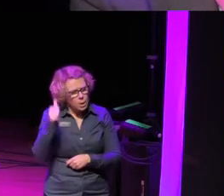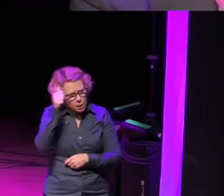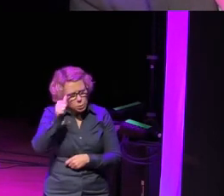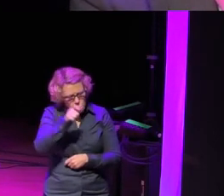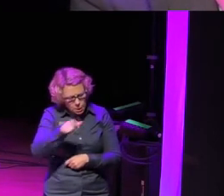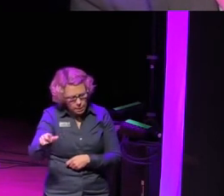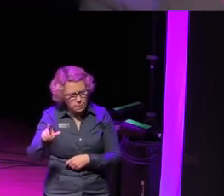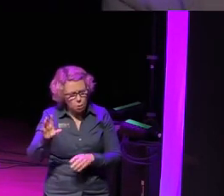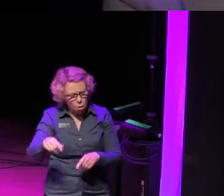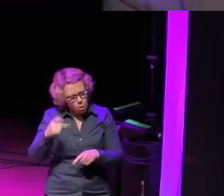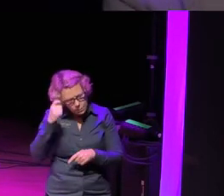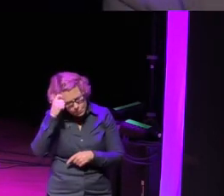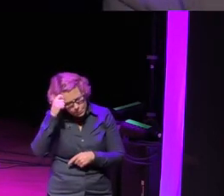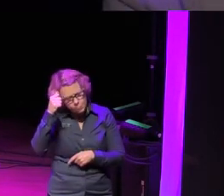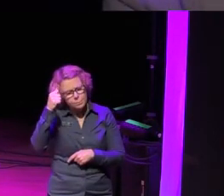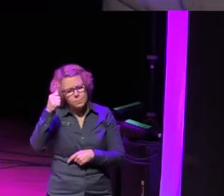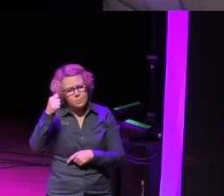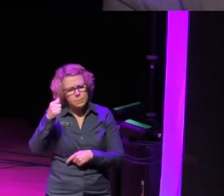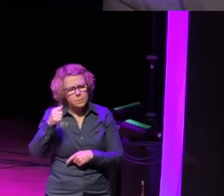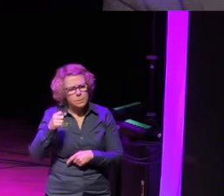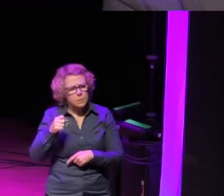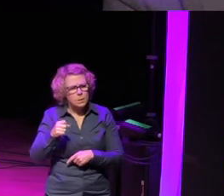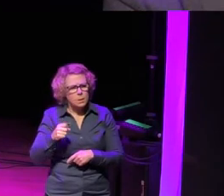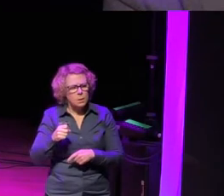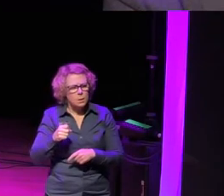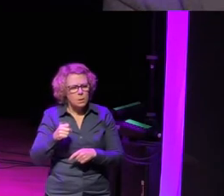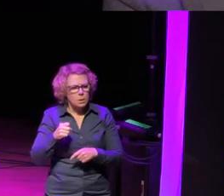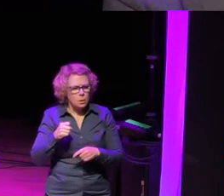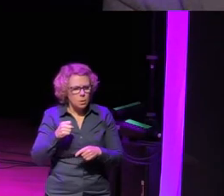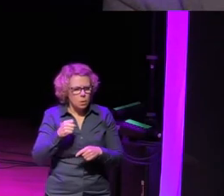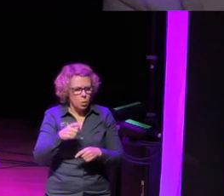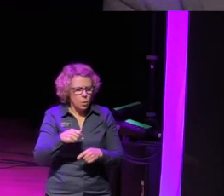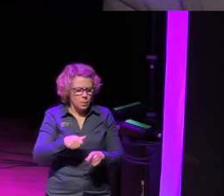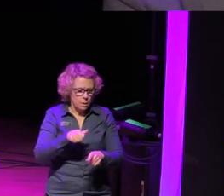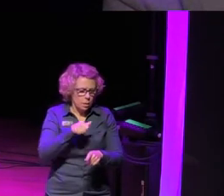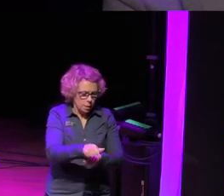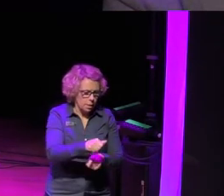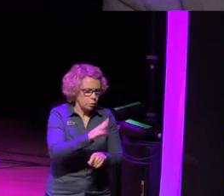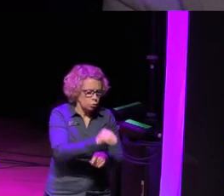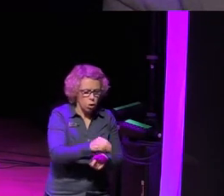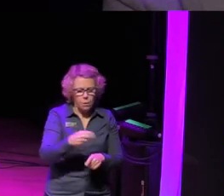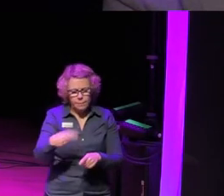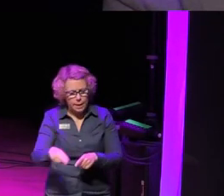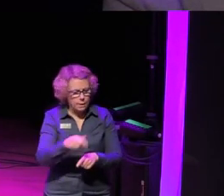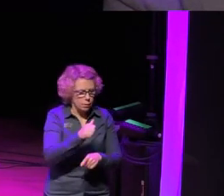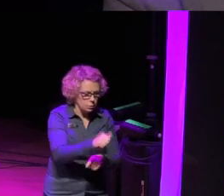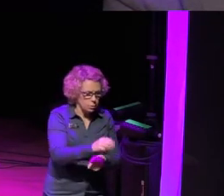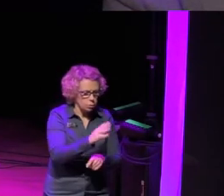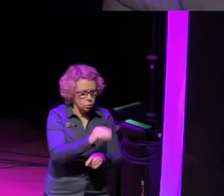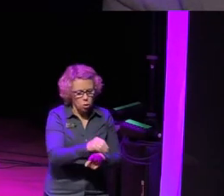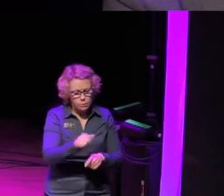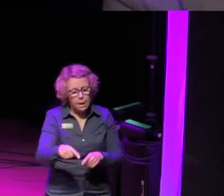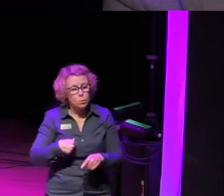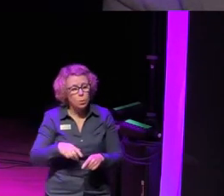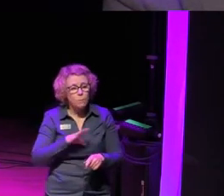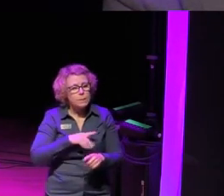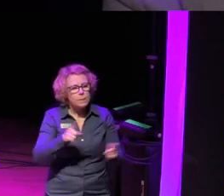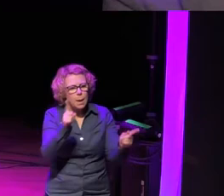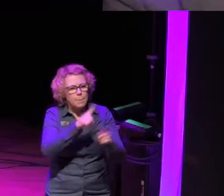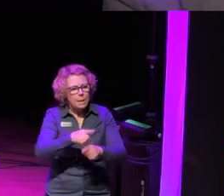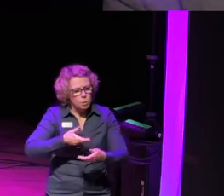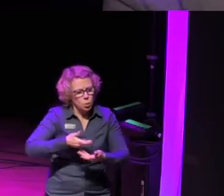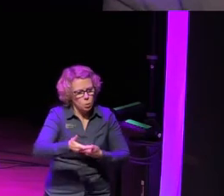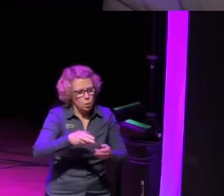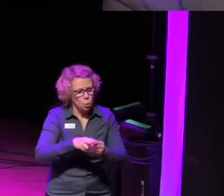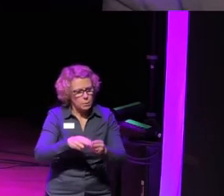have said that if a lot of it is just about pressing a button, yes or no, there's no human involvement, and